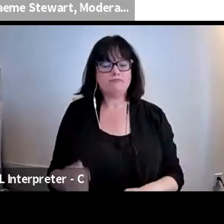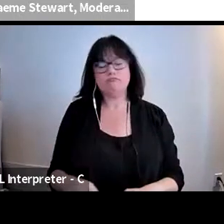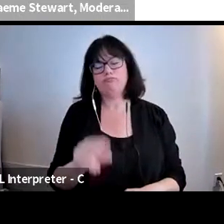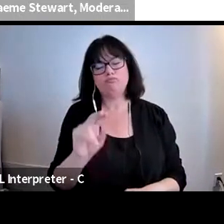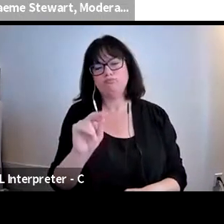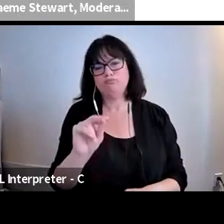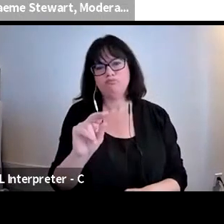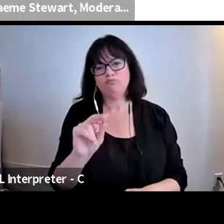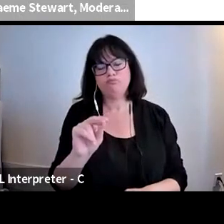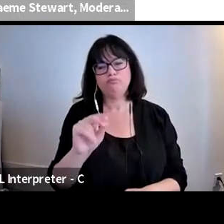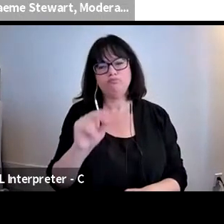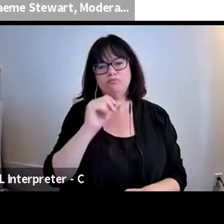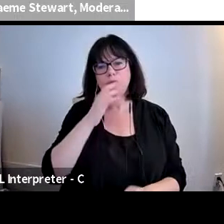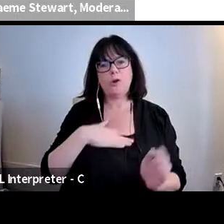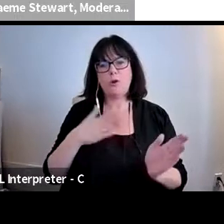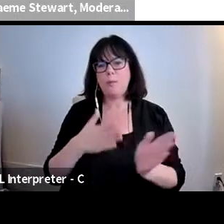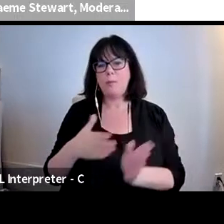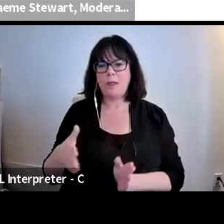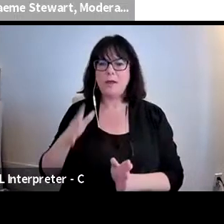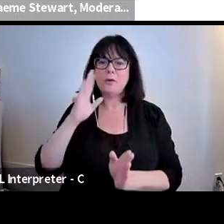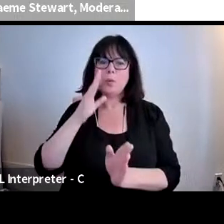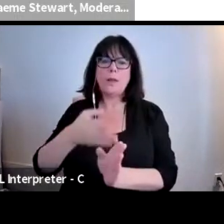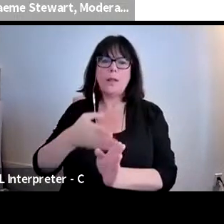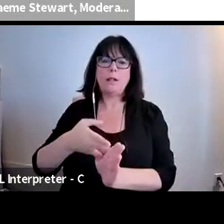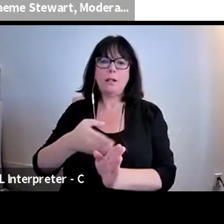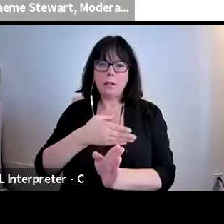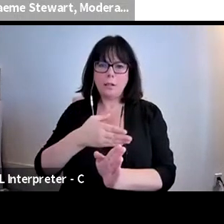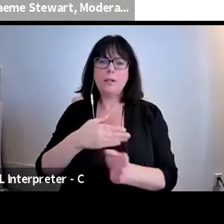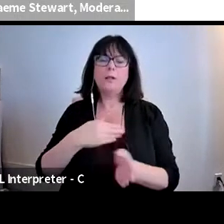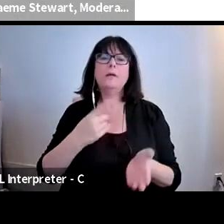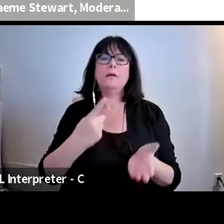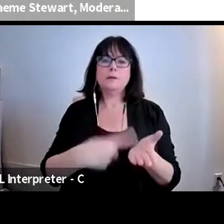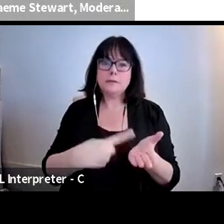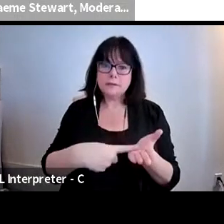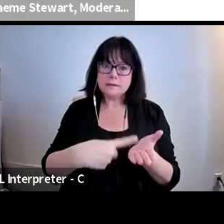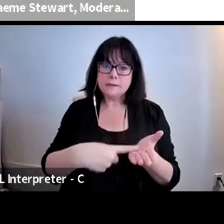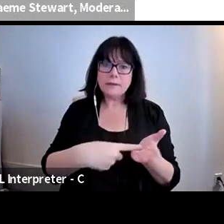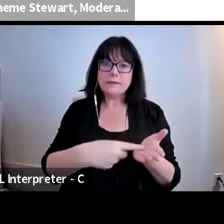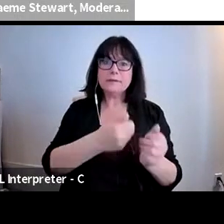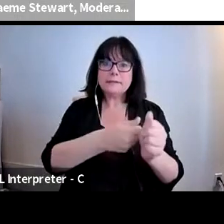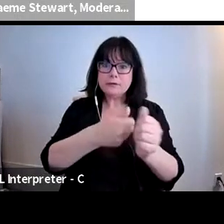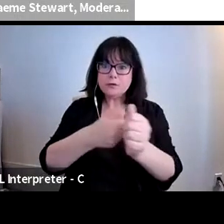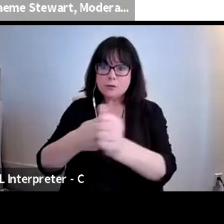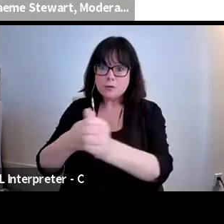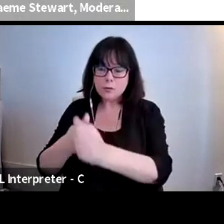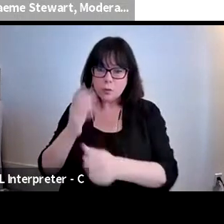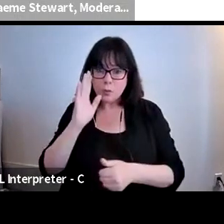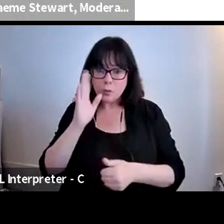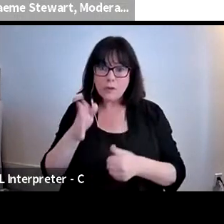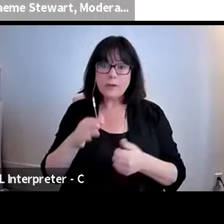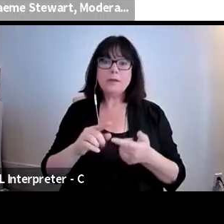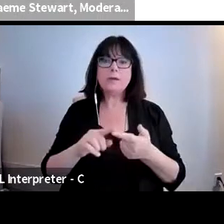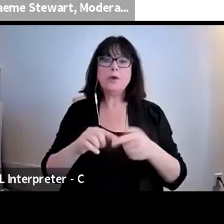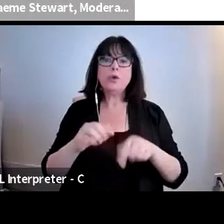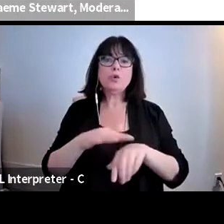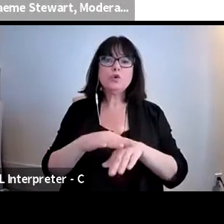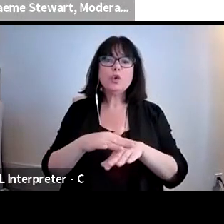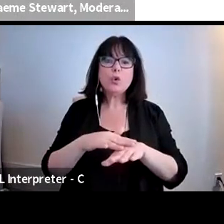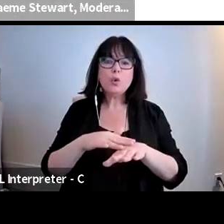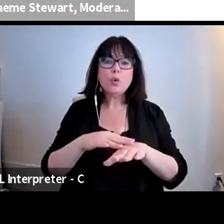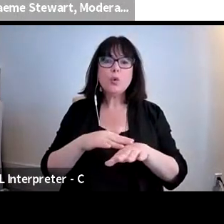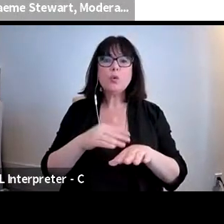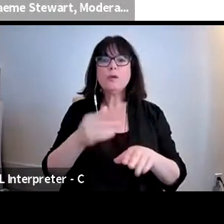be proceeding. It will be in consultation, it'll be gradual, and we will be, in